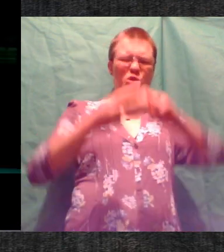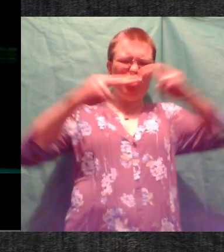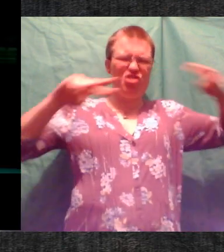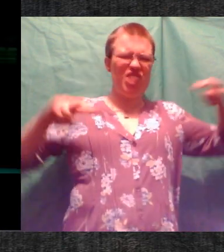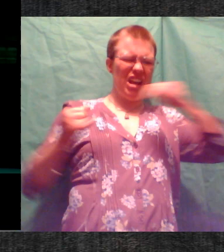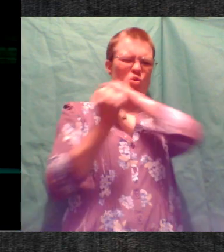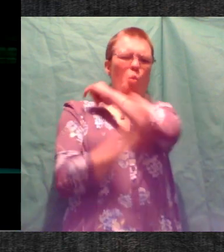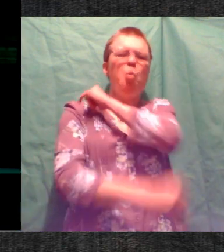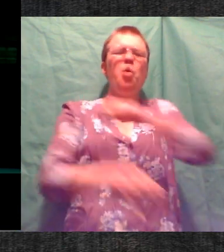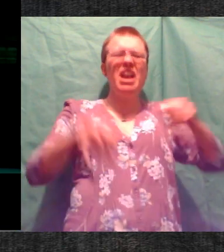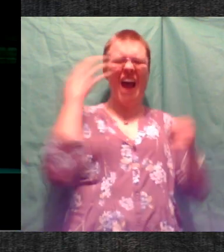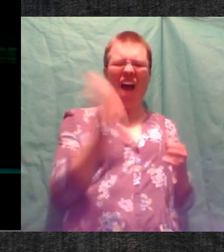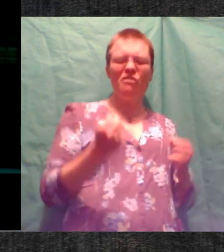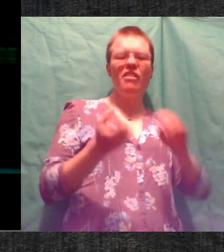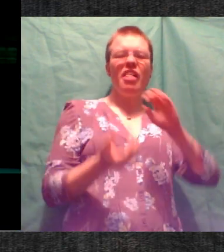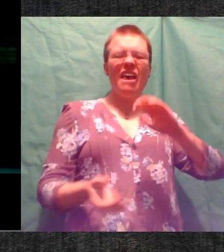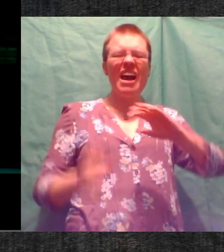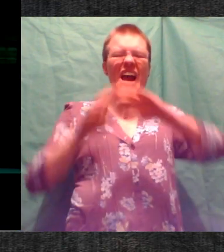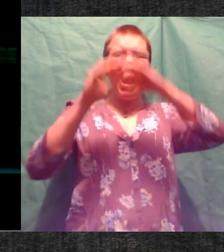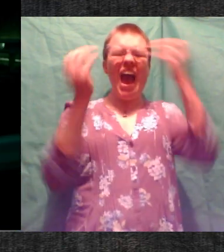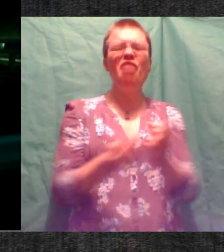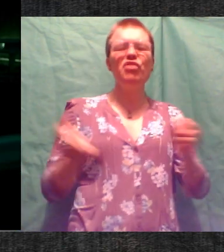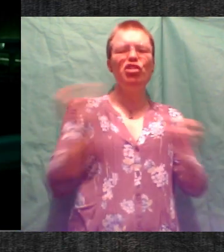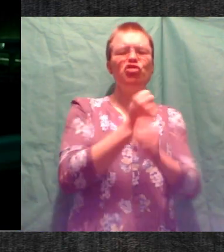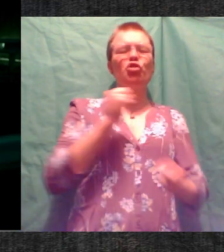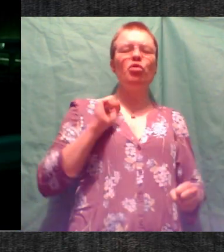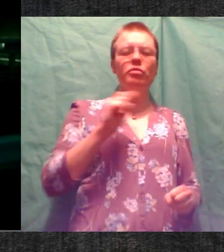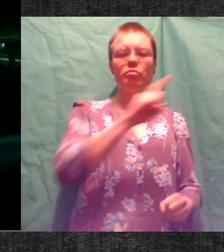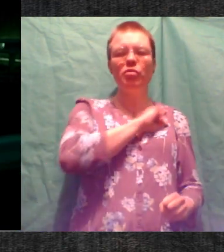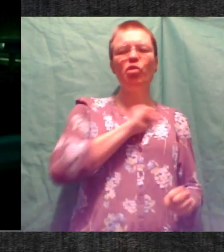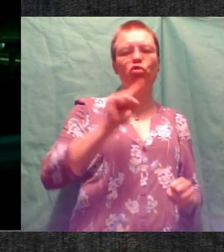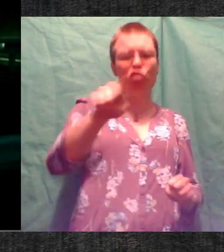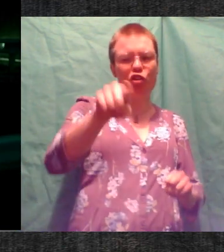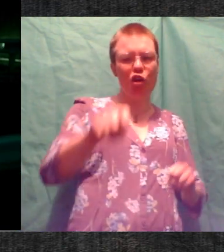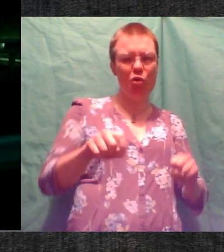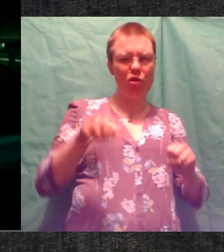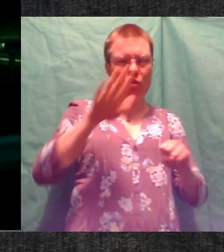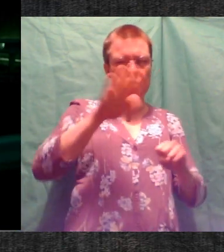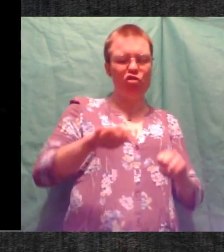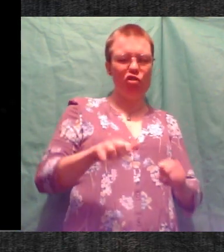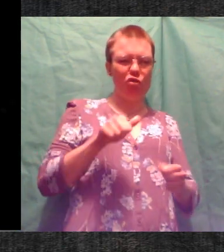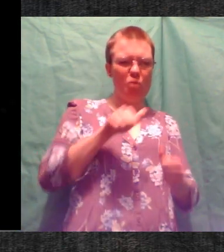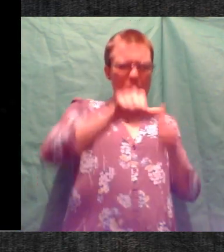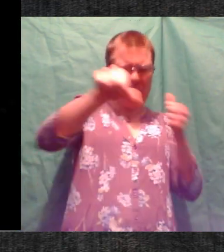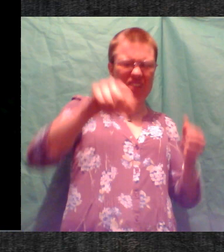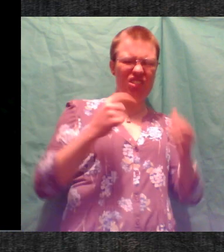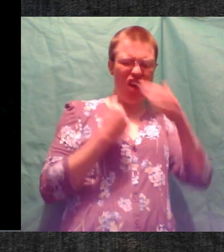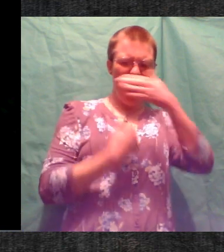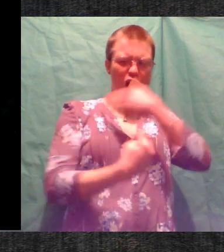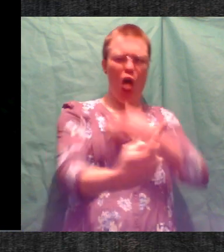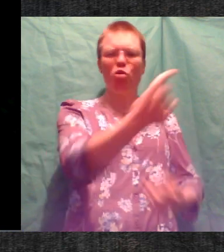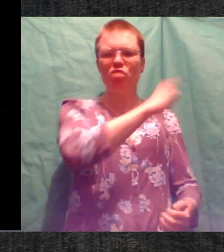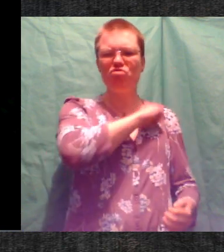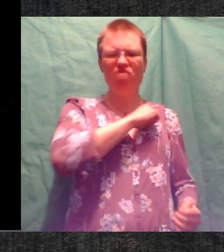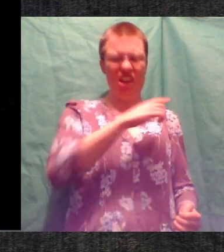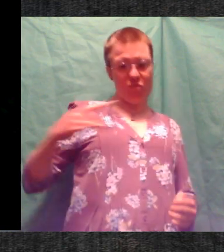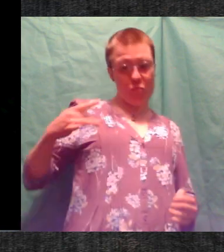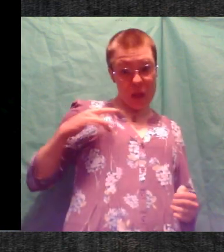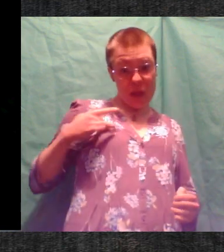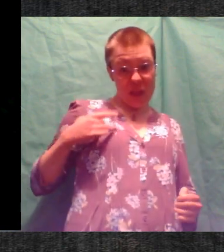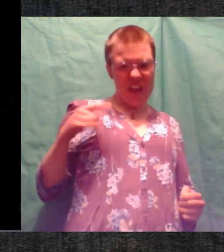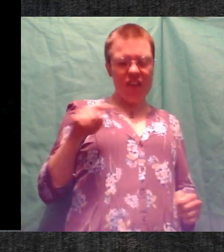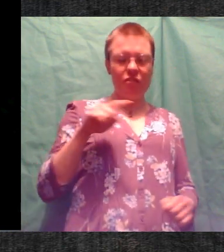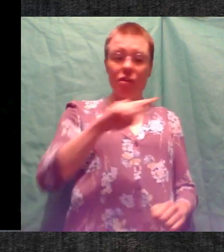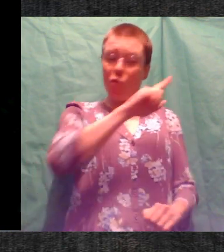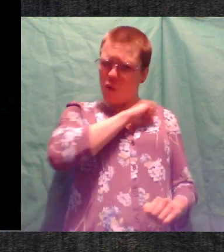flawed recessive genes. Everything was done so that you would be the greatest of his children. The only reason I